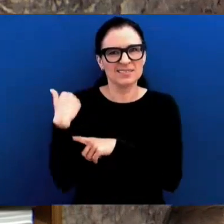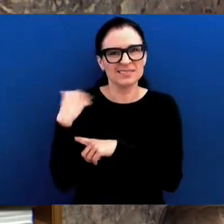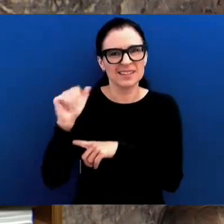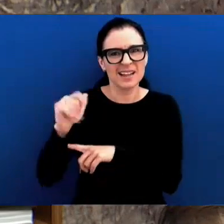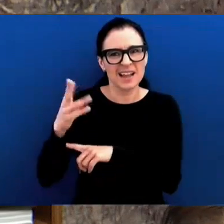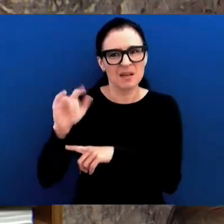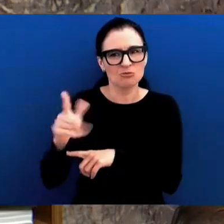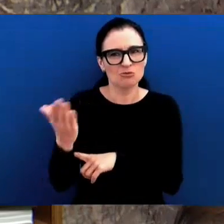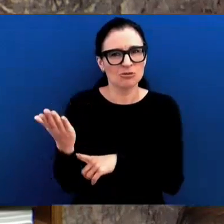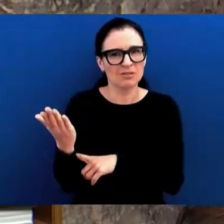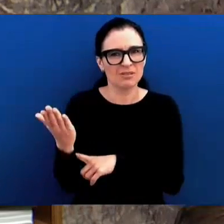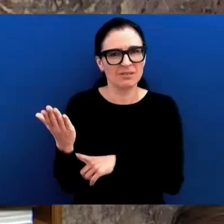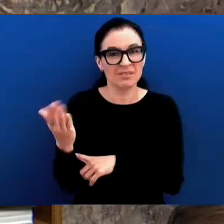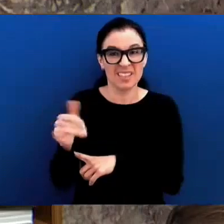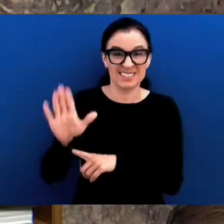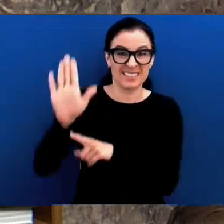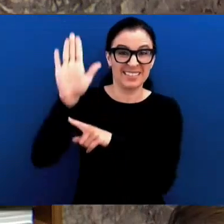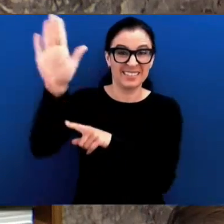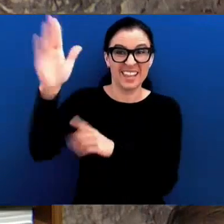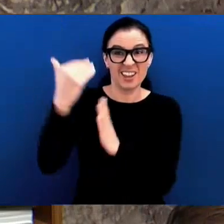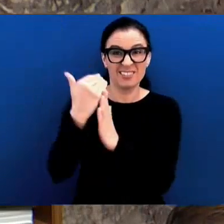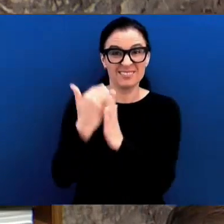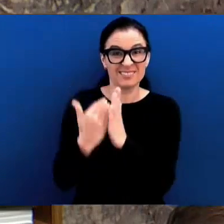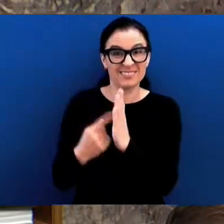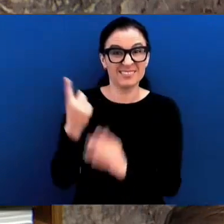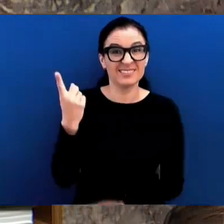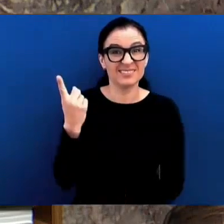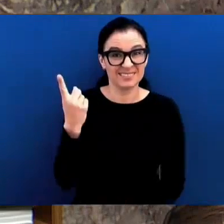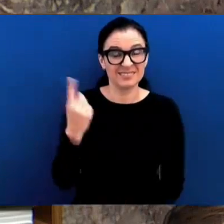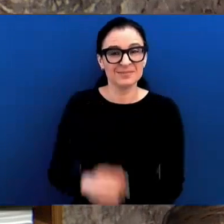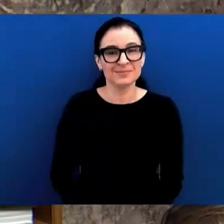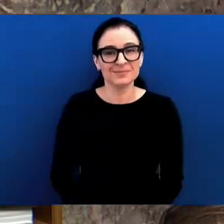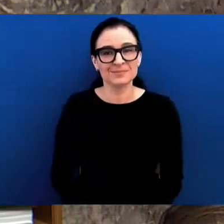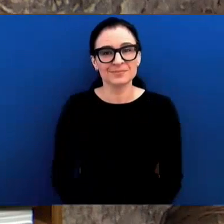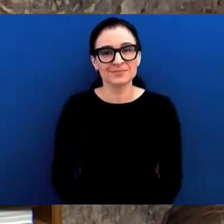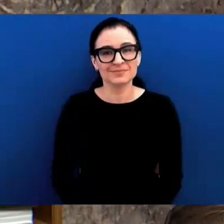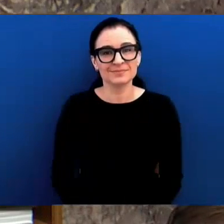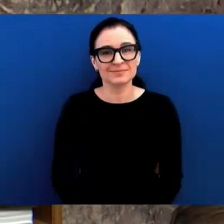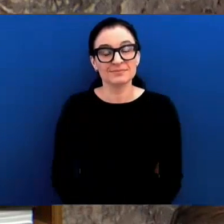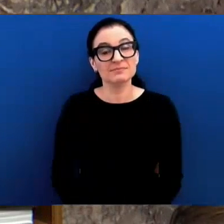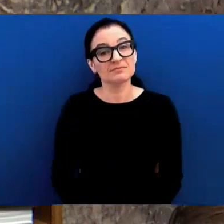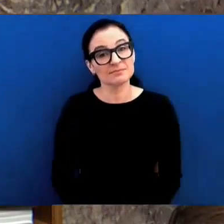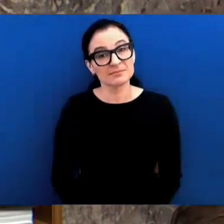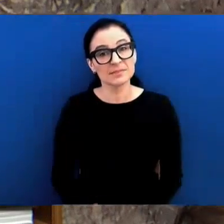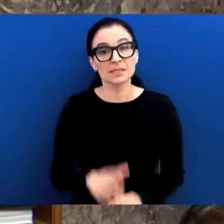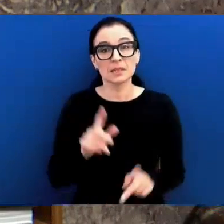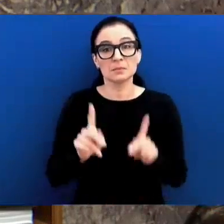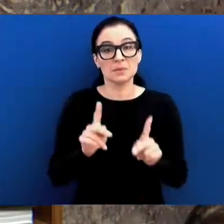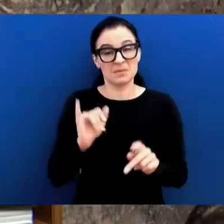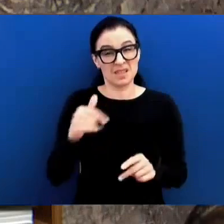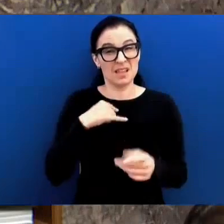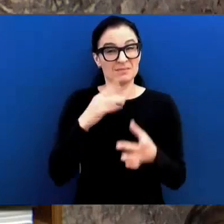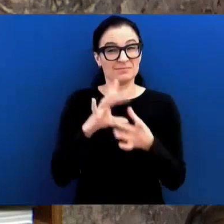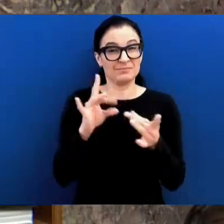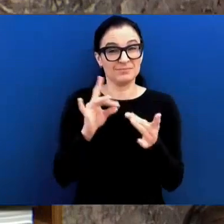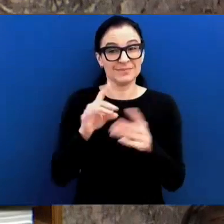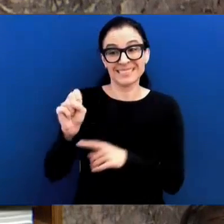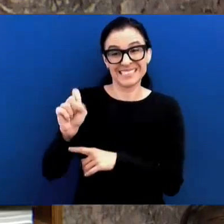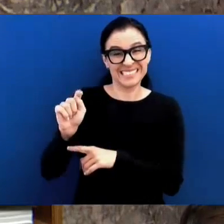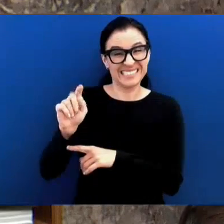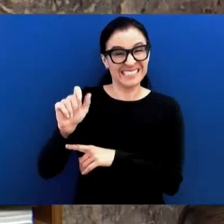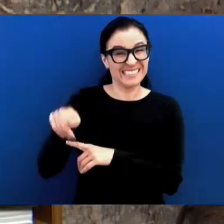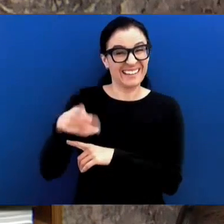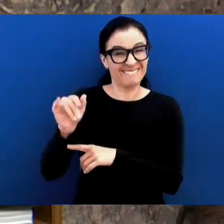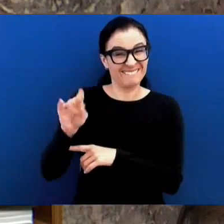the fact of the matter is, Mr. Speaker, for individuals like Stephanie and Tyson, they are so far worse off today